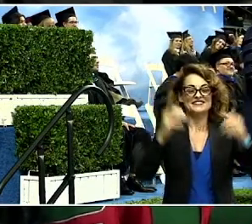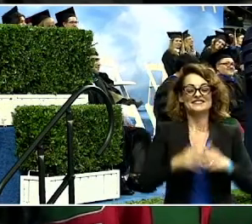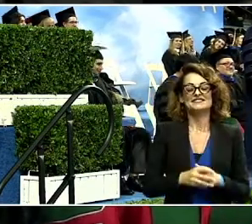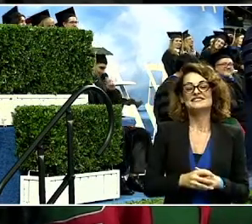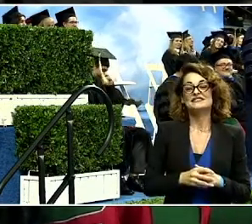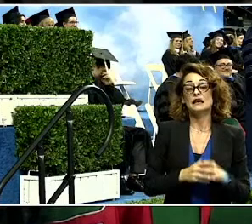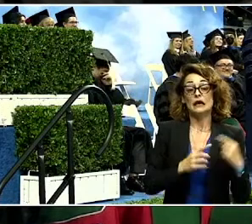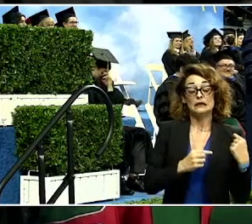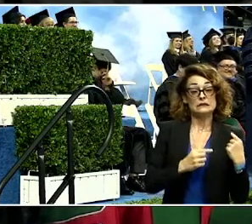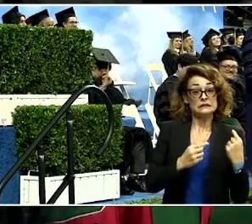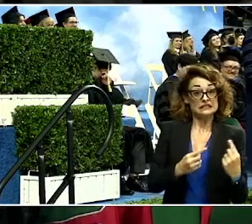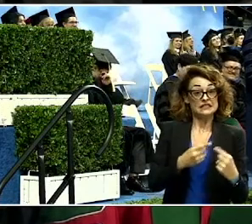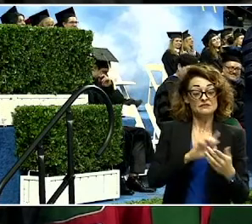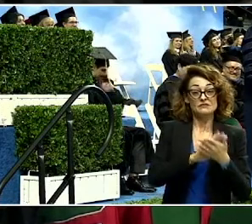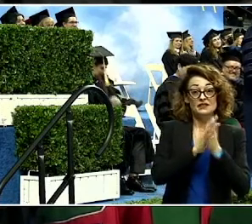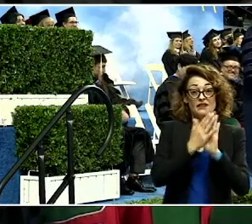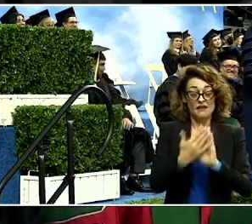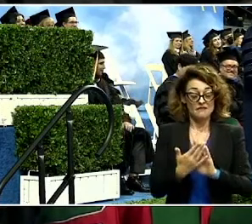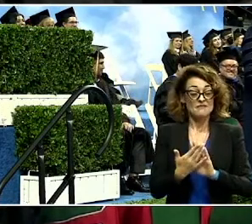Since then,